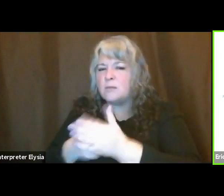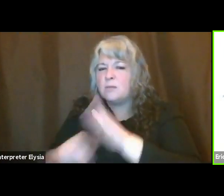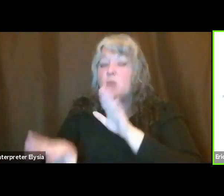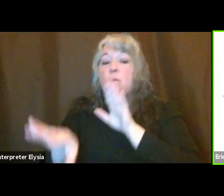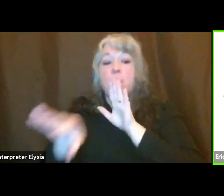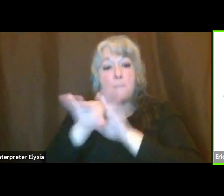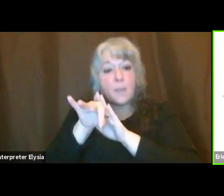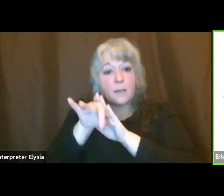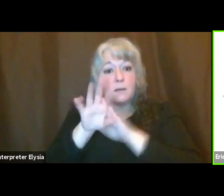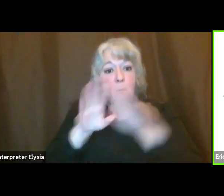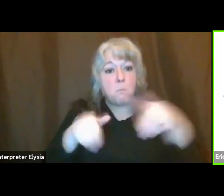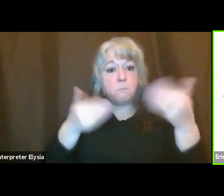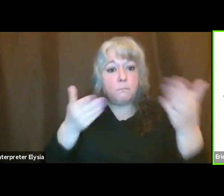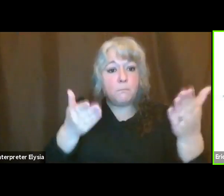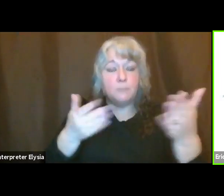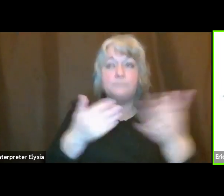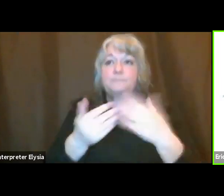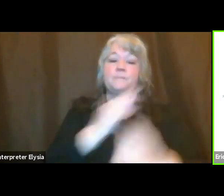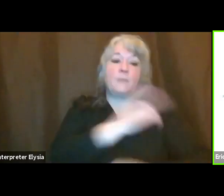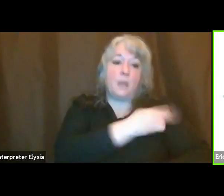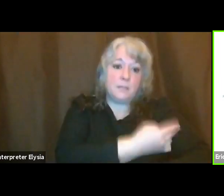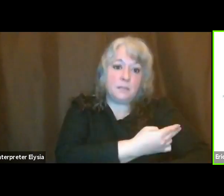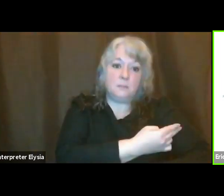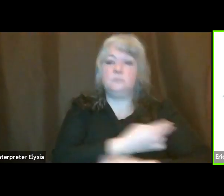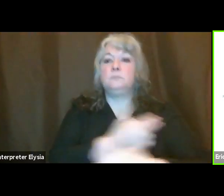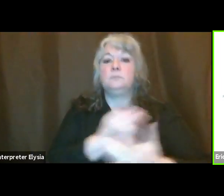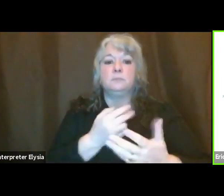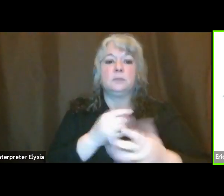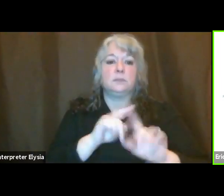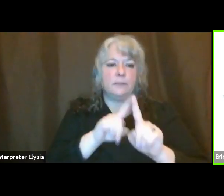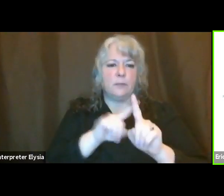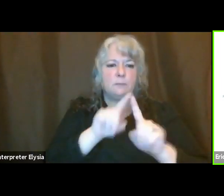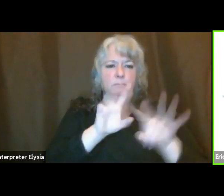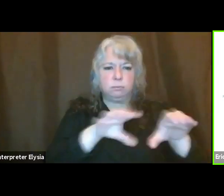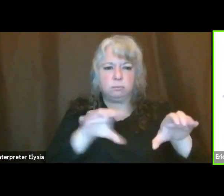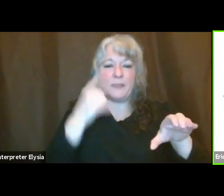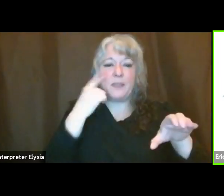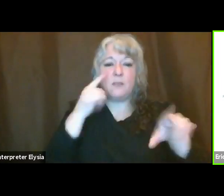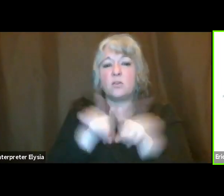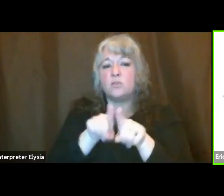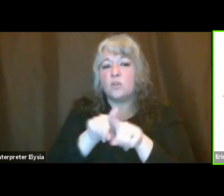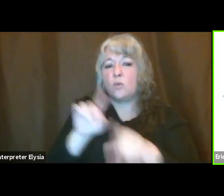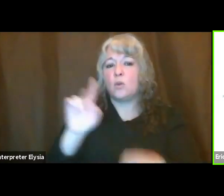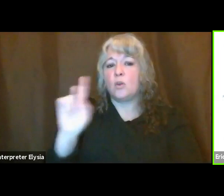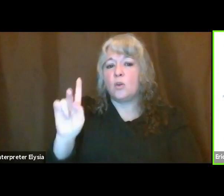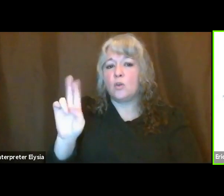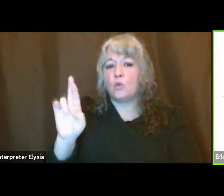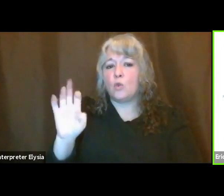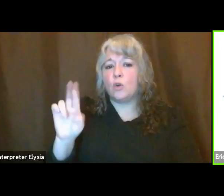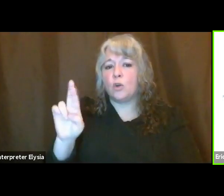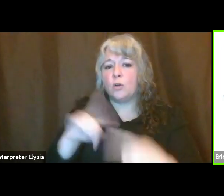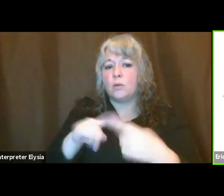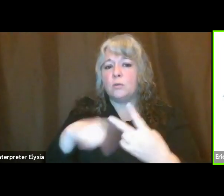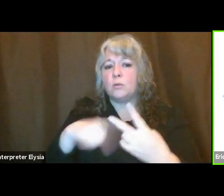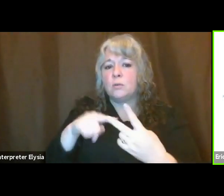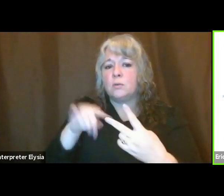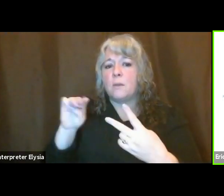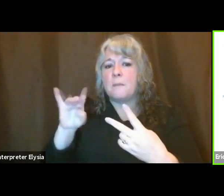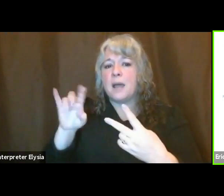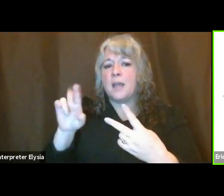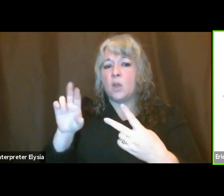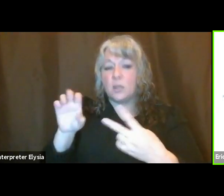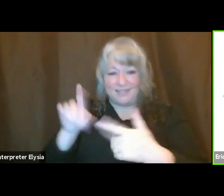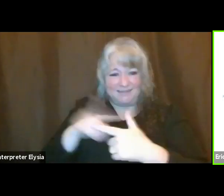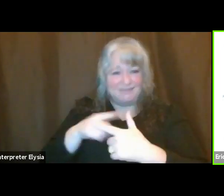hospitals. Again, they have, I think Kroger's and Myers are also partners, and they set that down on paper. I know that